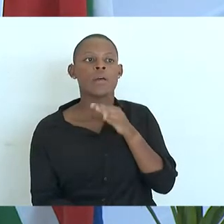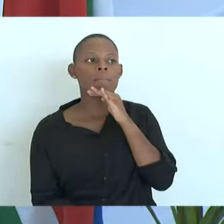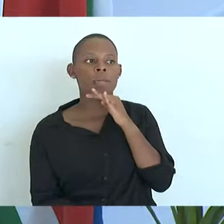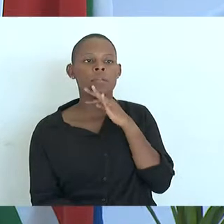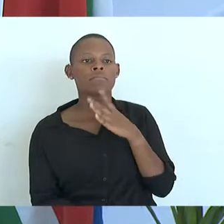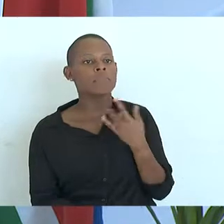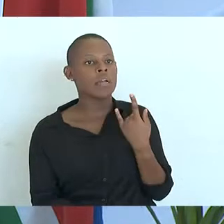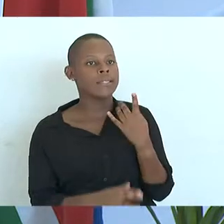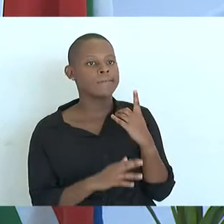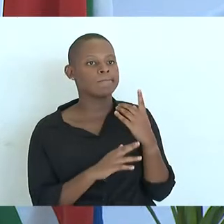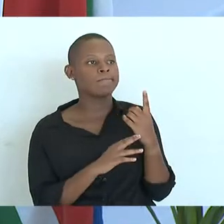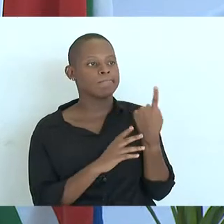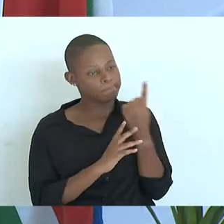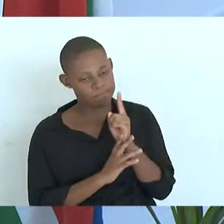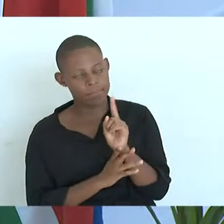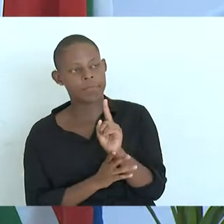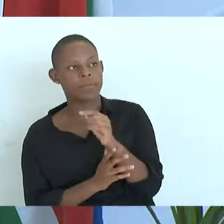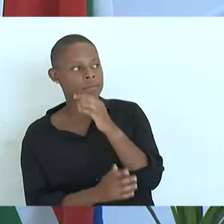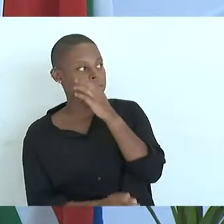So